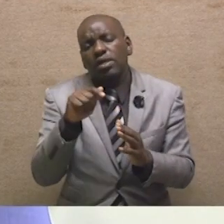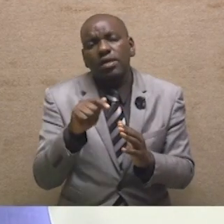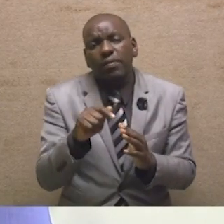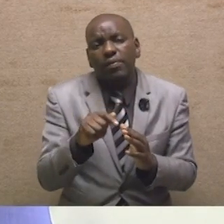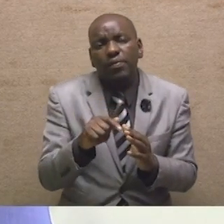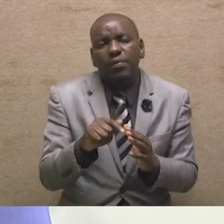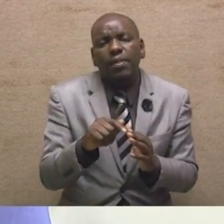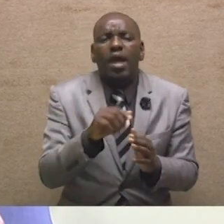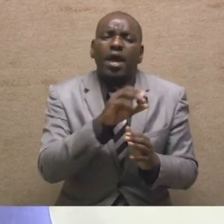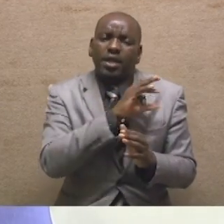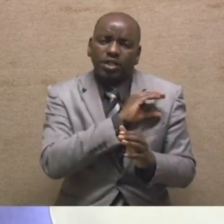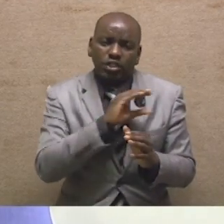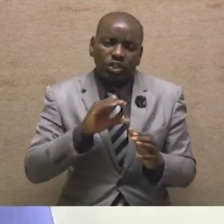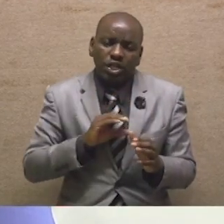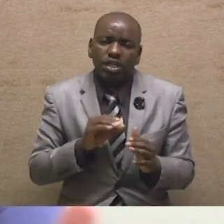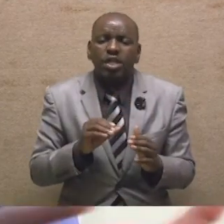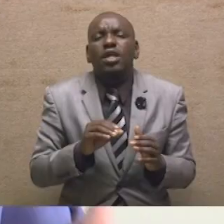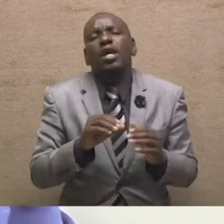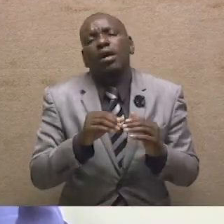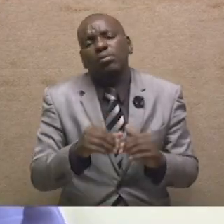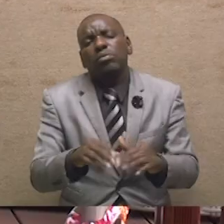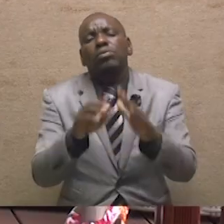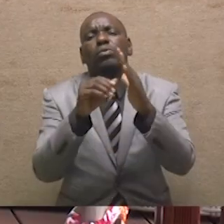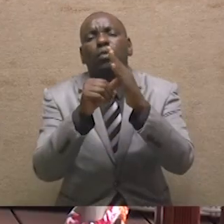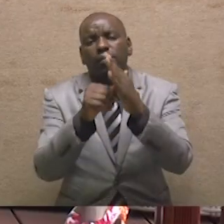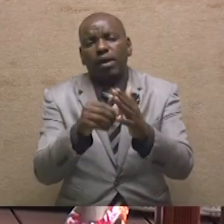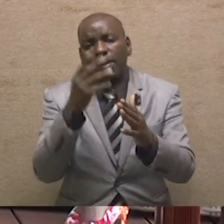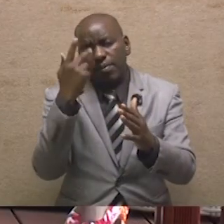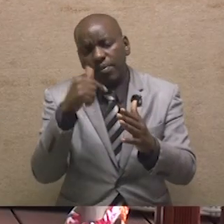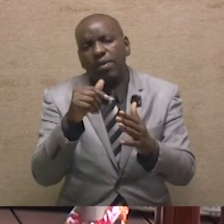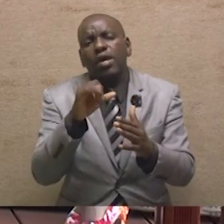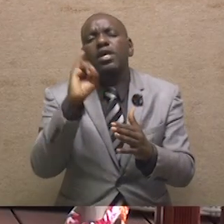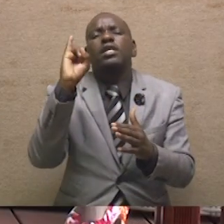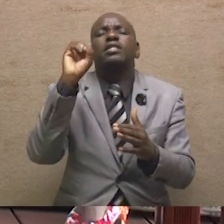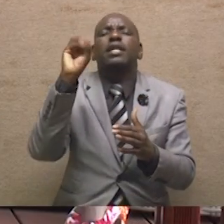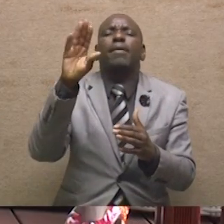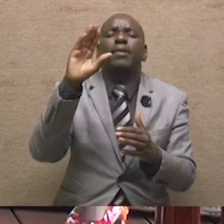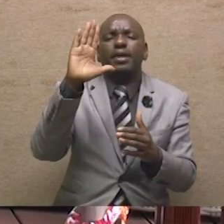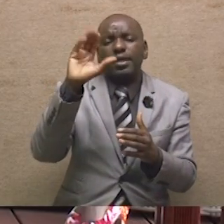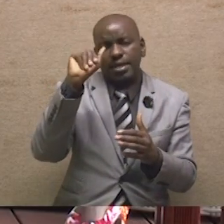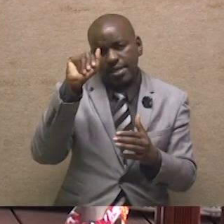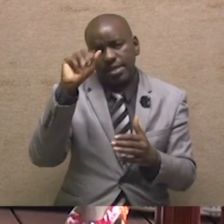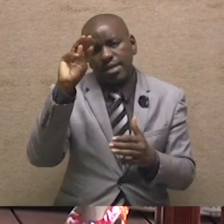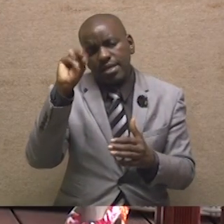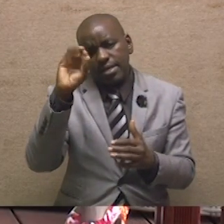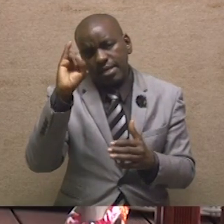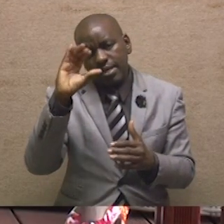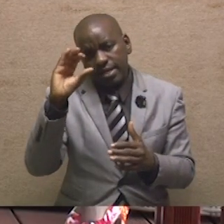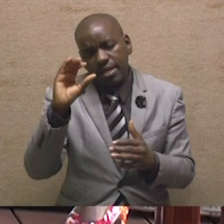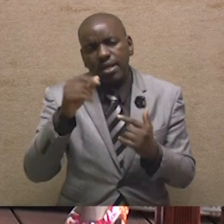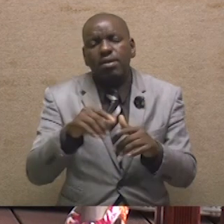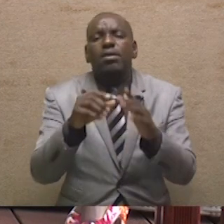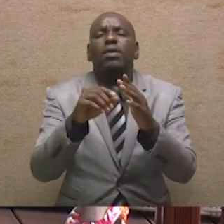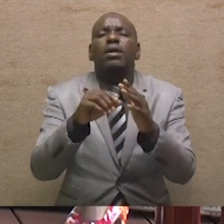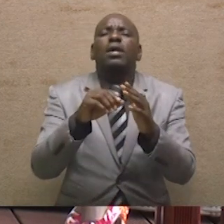faith-based institutions are of a Christian nature, but there are also an increasing number of an Islamic nature. Then you